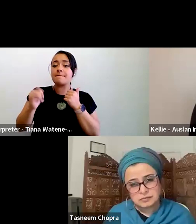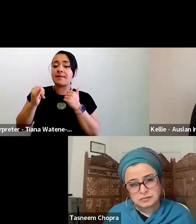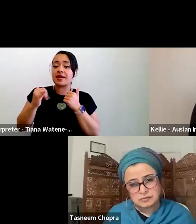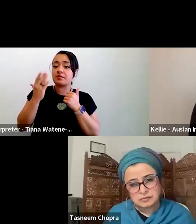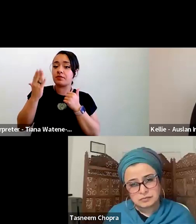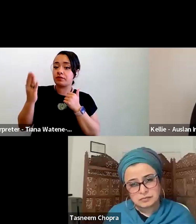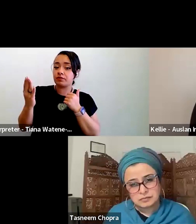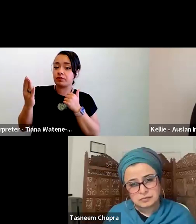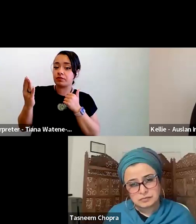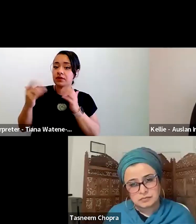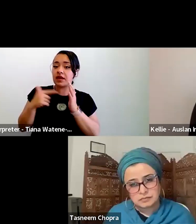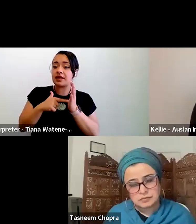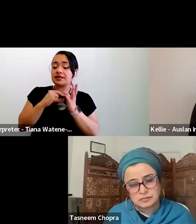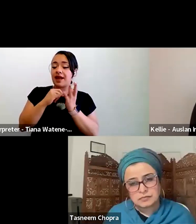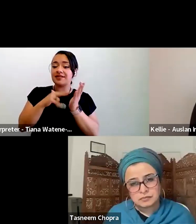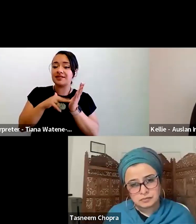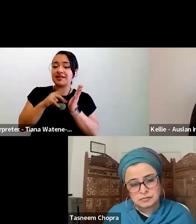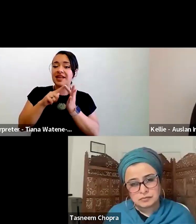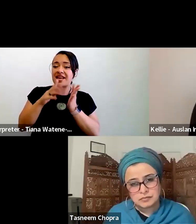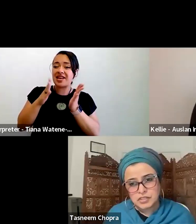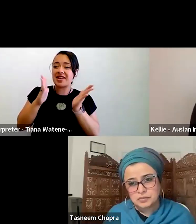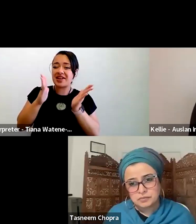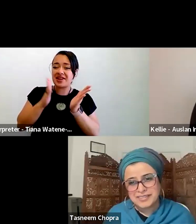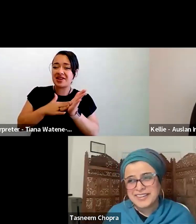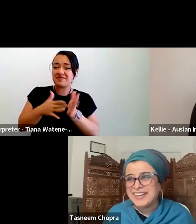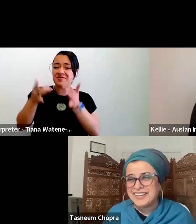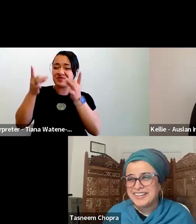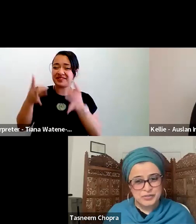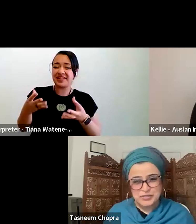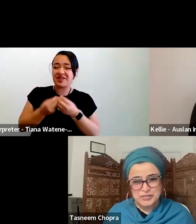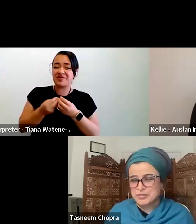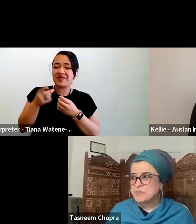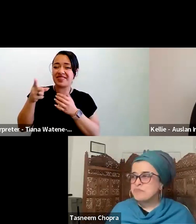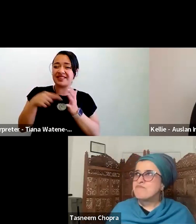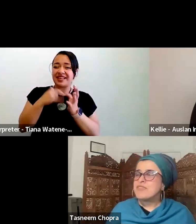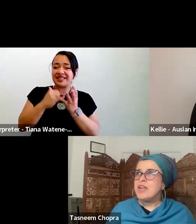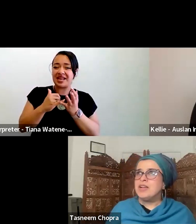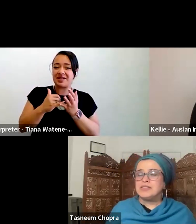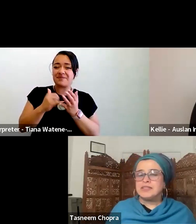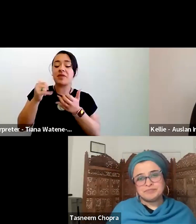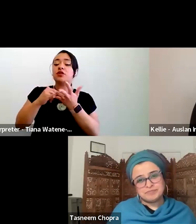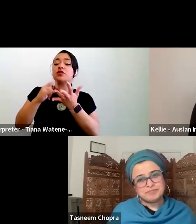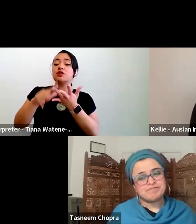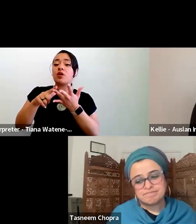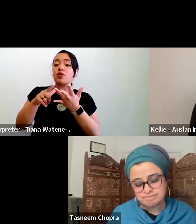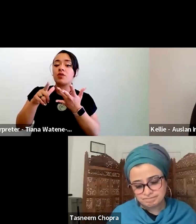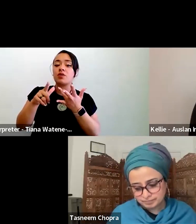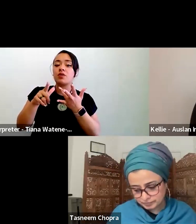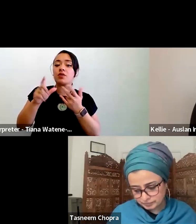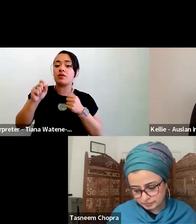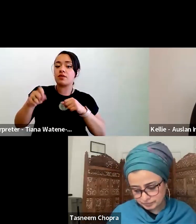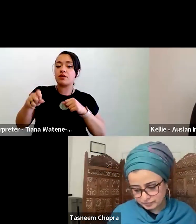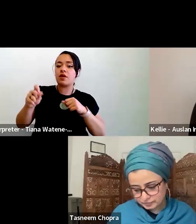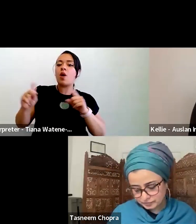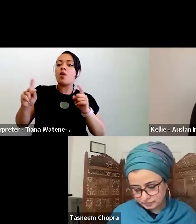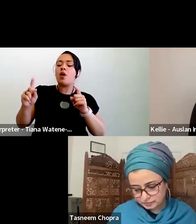to Tasneem, because Lily ended the last one, so we'll stay. Yeah. Sure. So I think, you know, if what